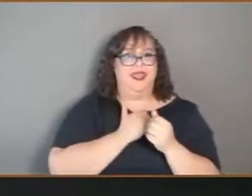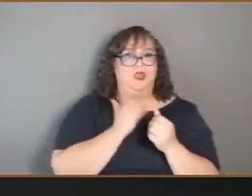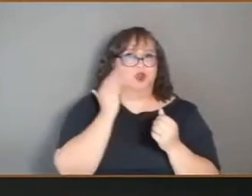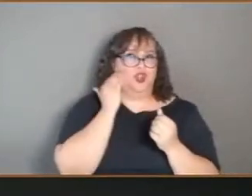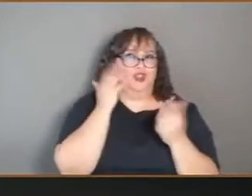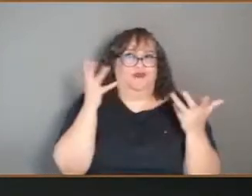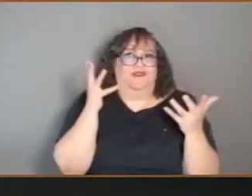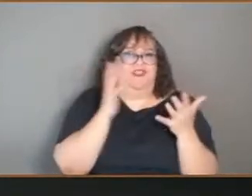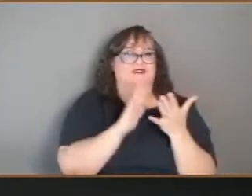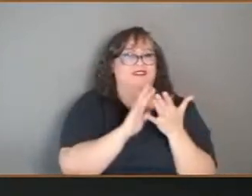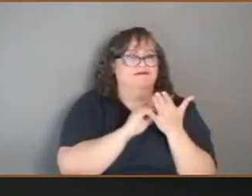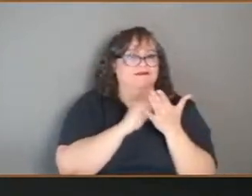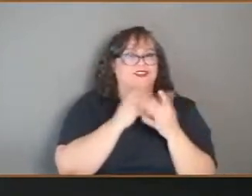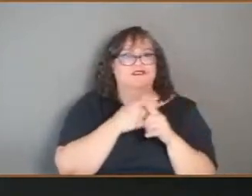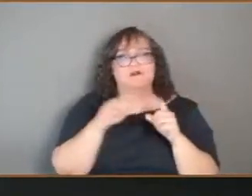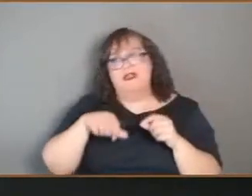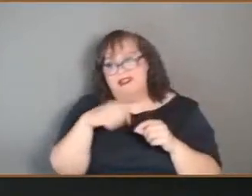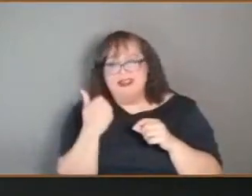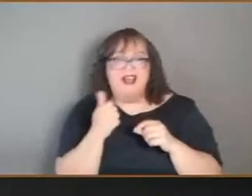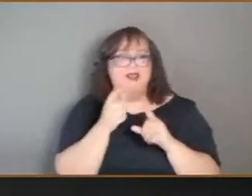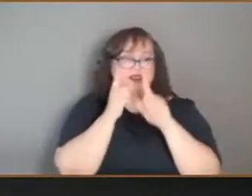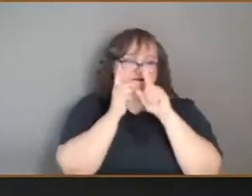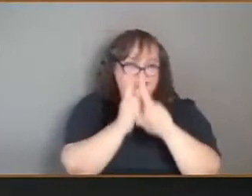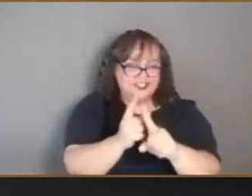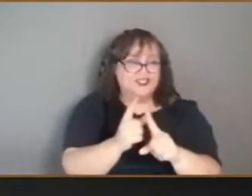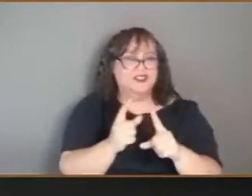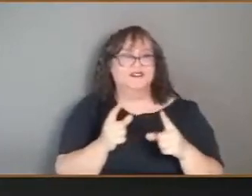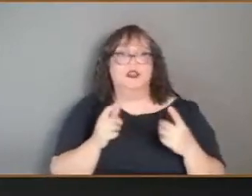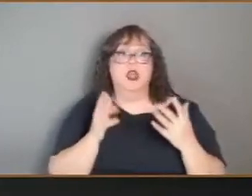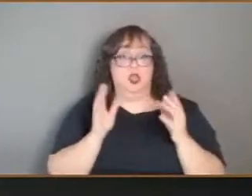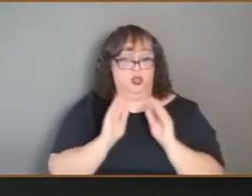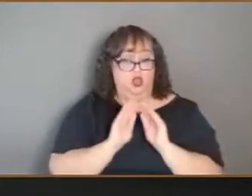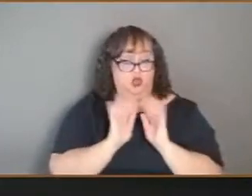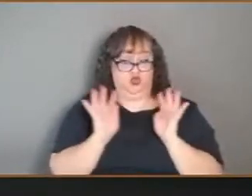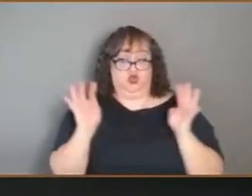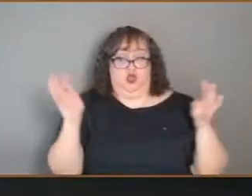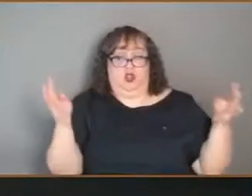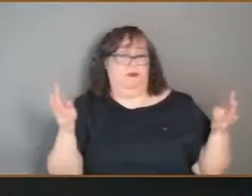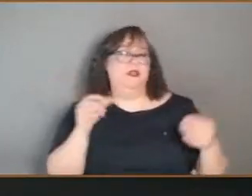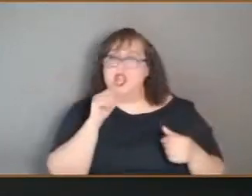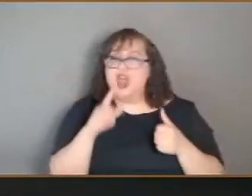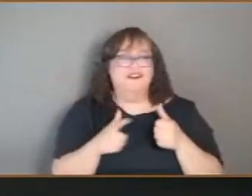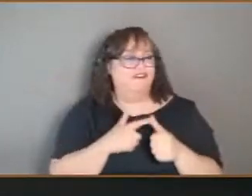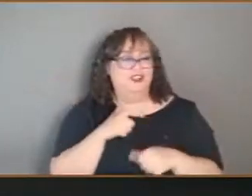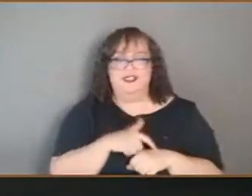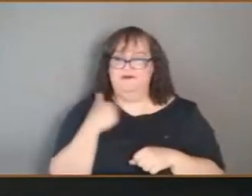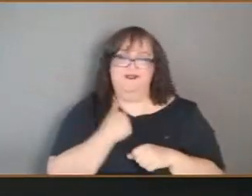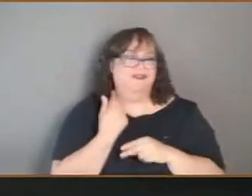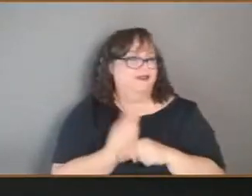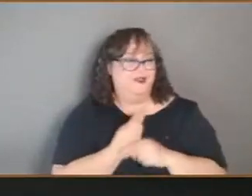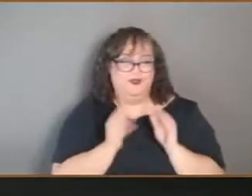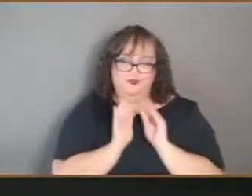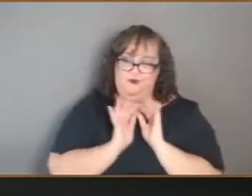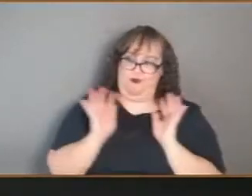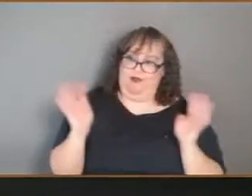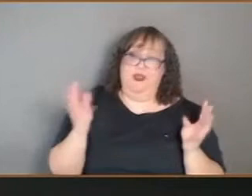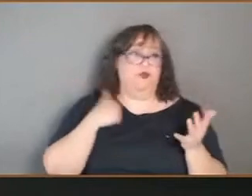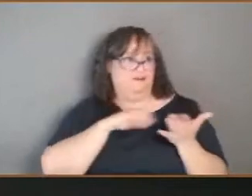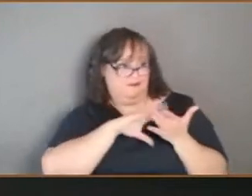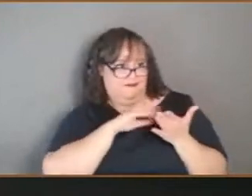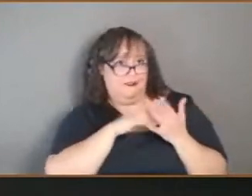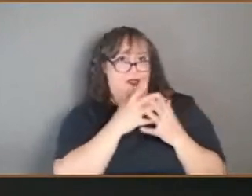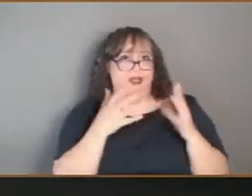technology development that go with it. The solar panels, this isn't the first time we've flown solar panels, and so we've learned a lot from the experience of